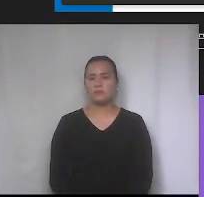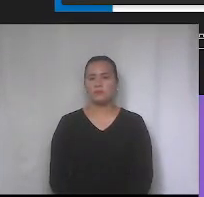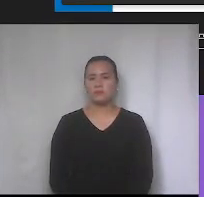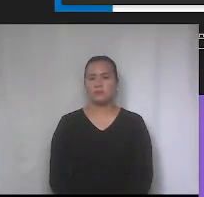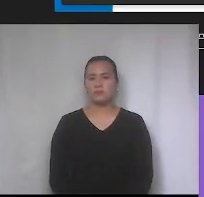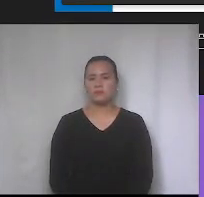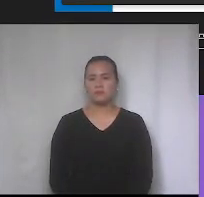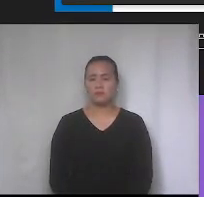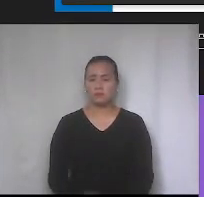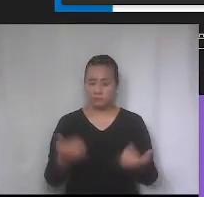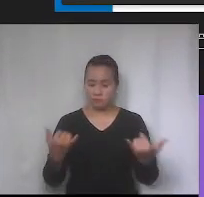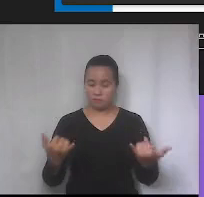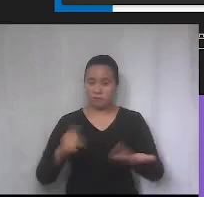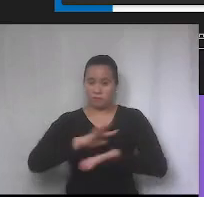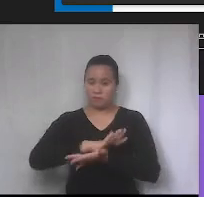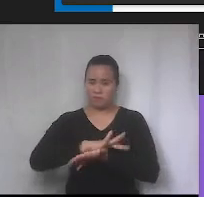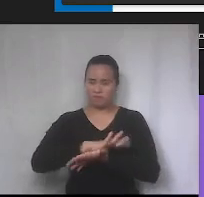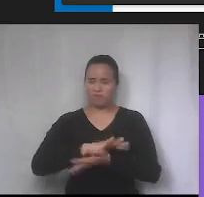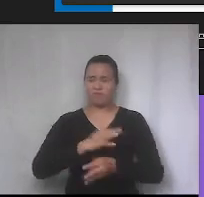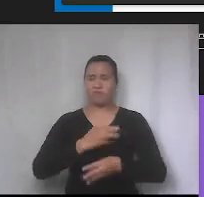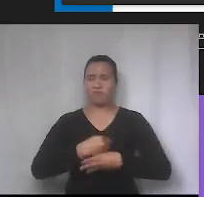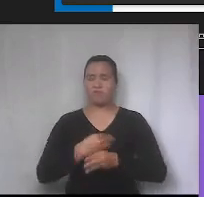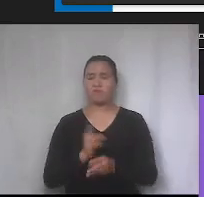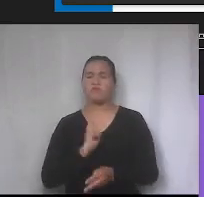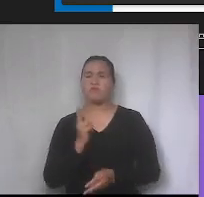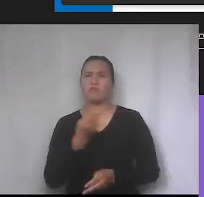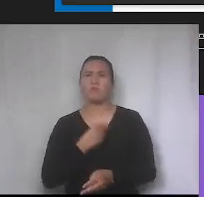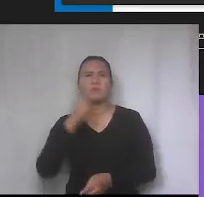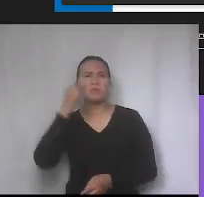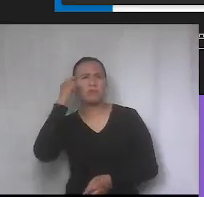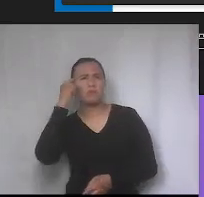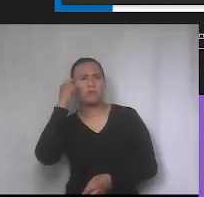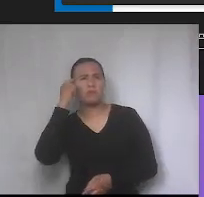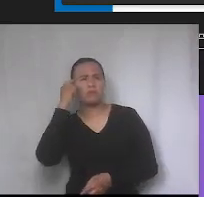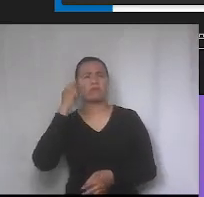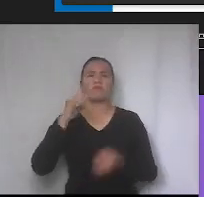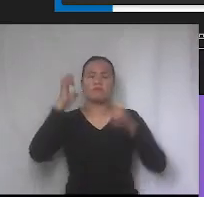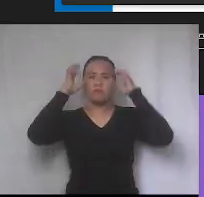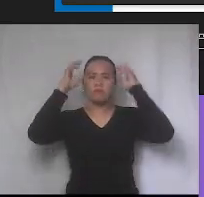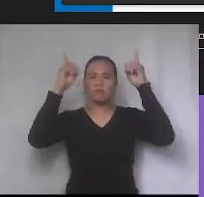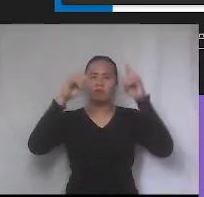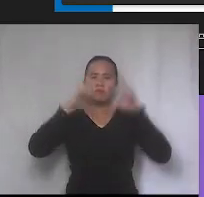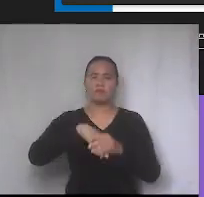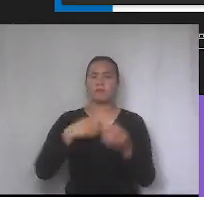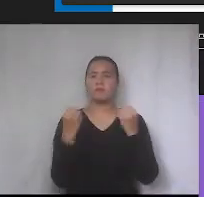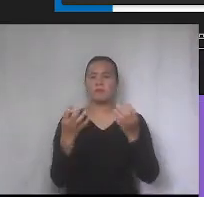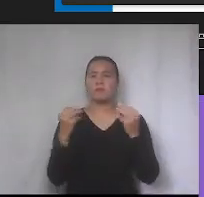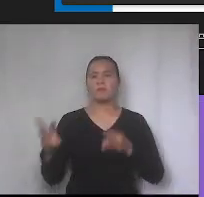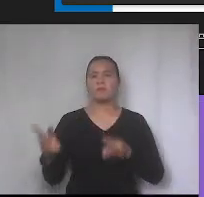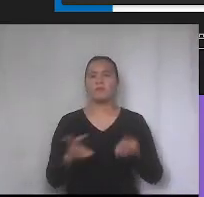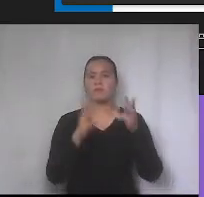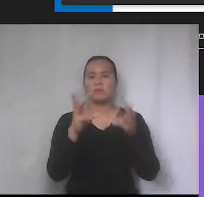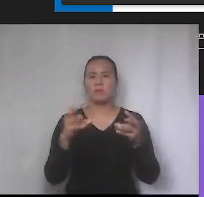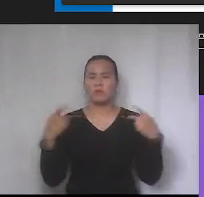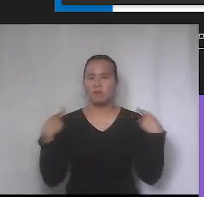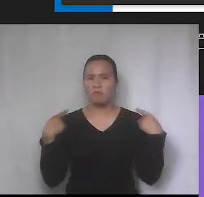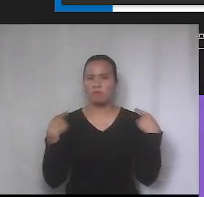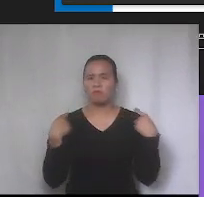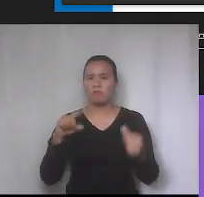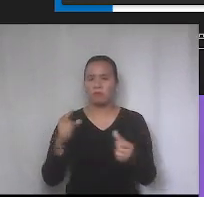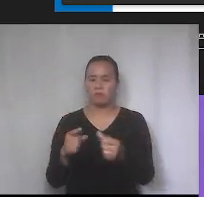This pandemic has made us reimagine education in many ways. We have had to reassess our priorities,